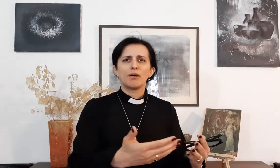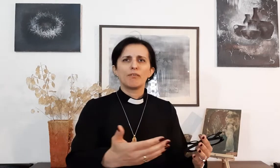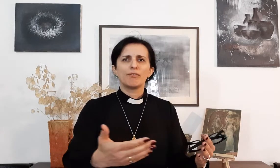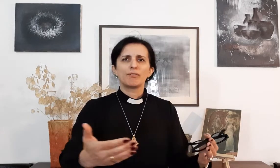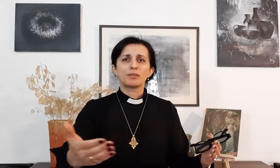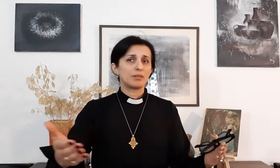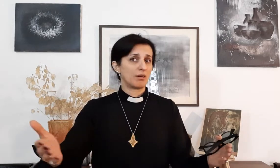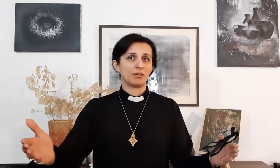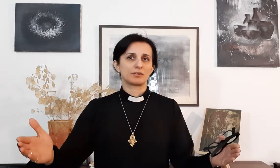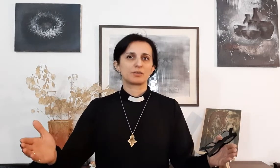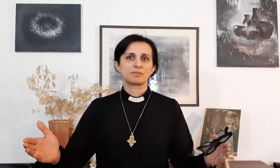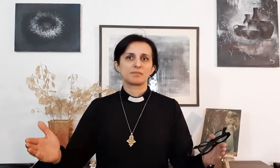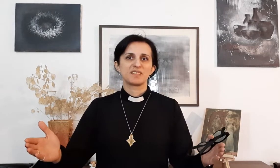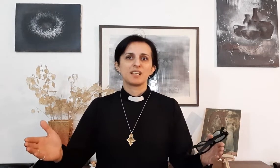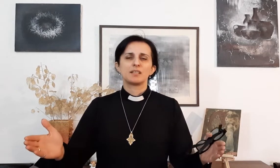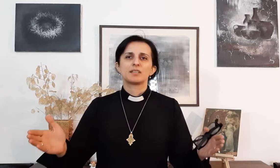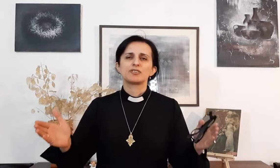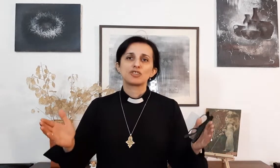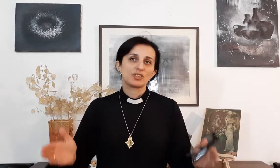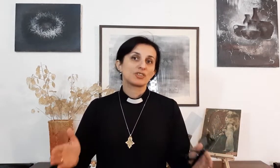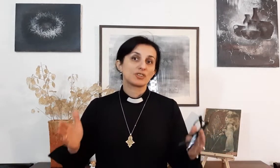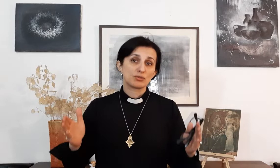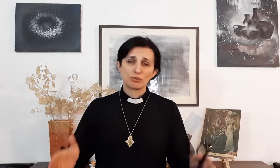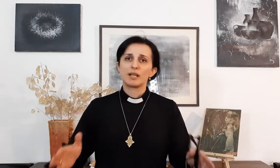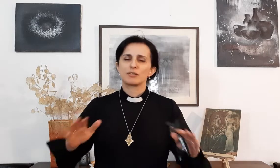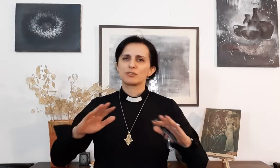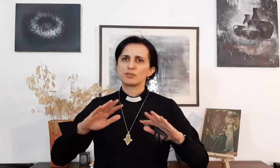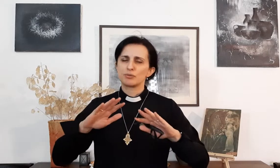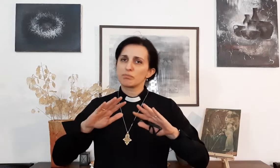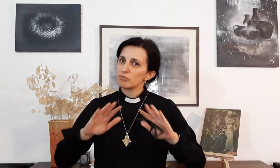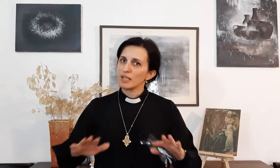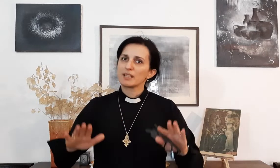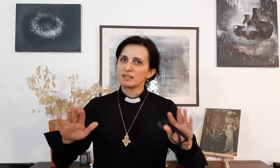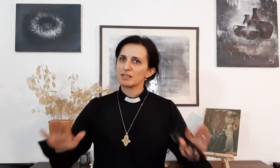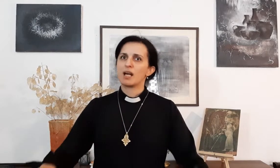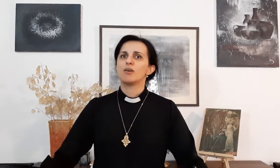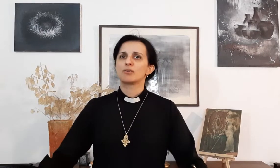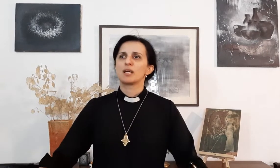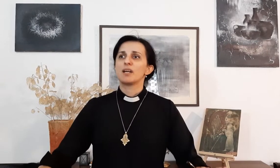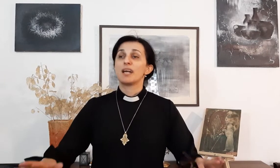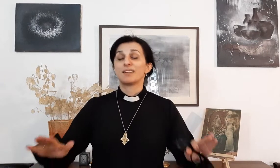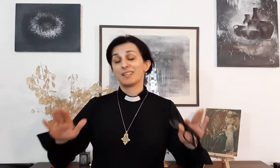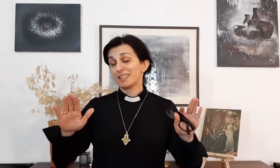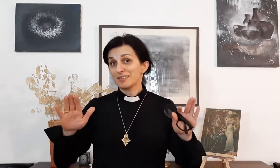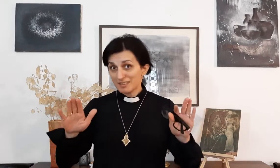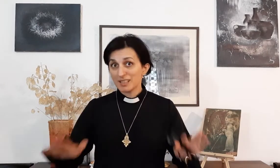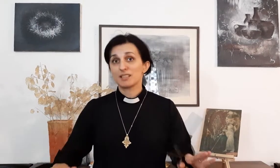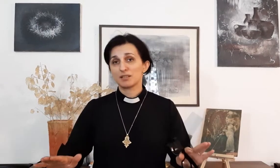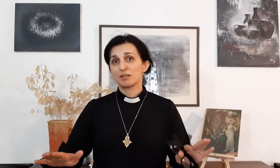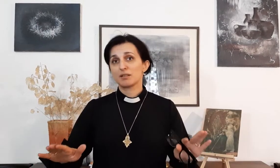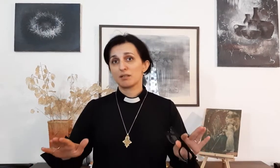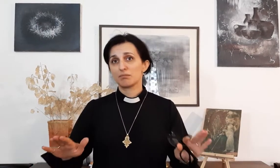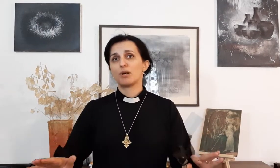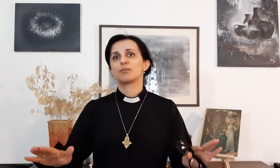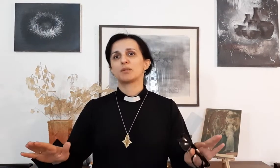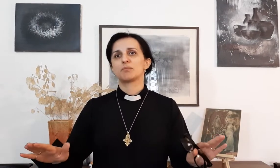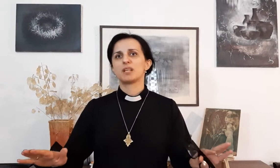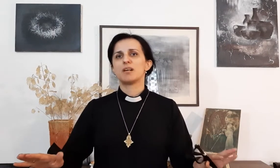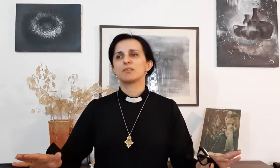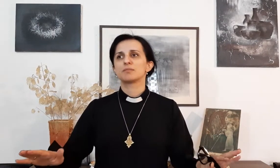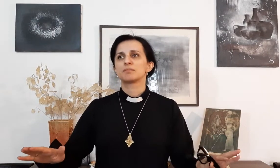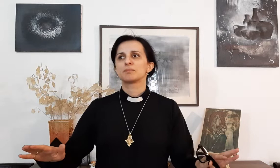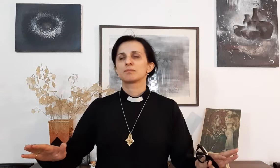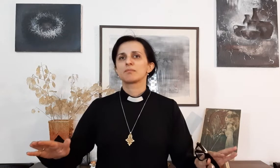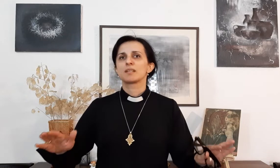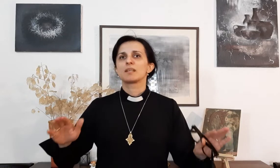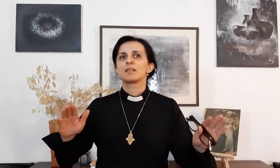people of God, that Jesus tried to break down, and he did break them